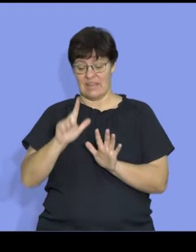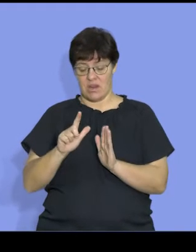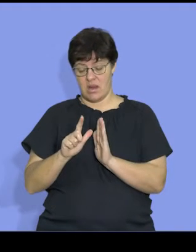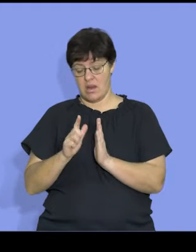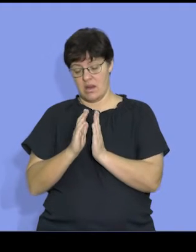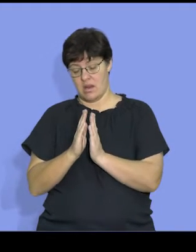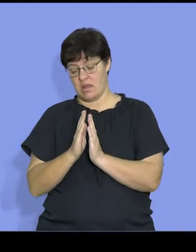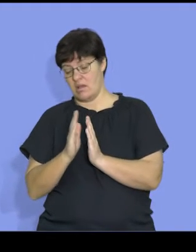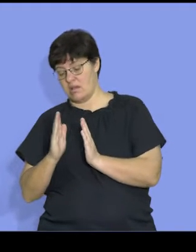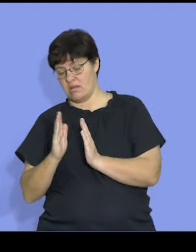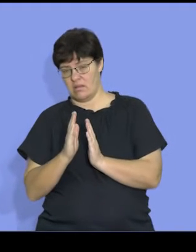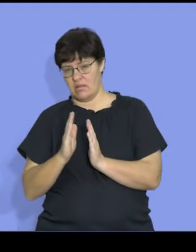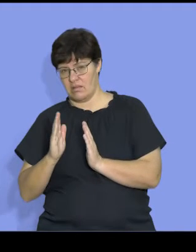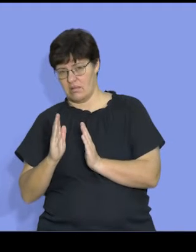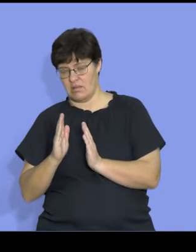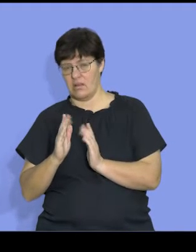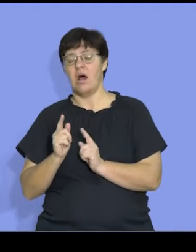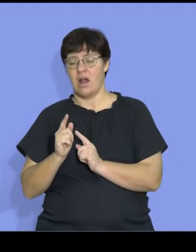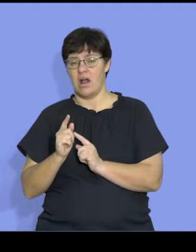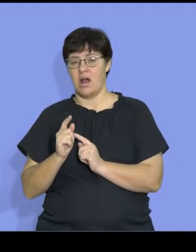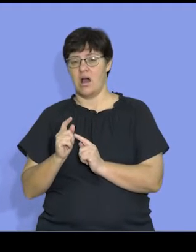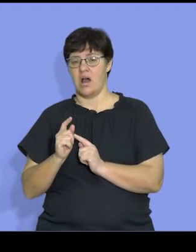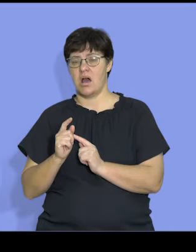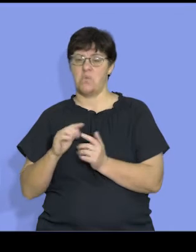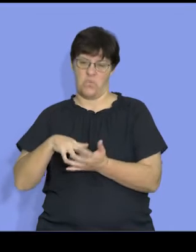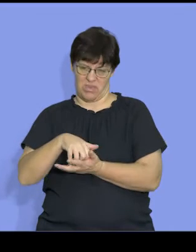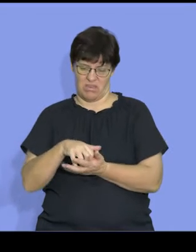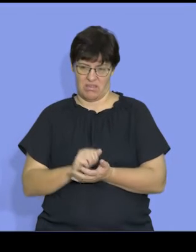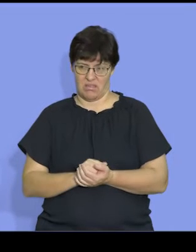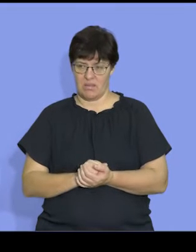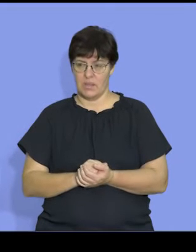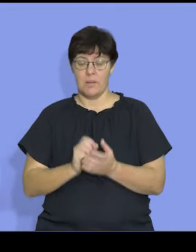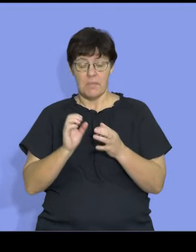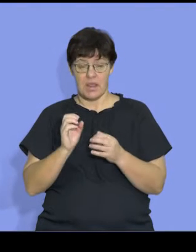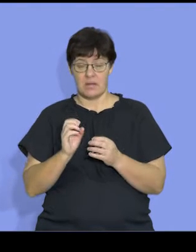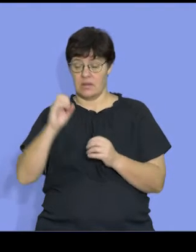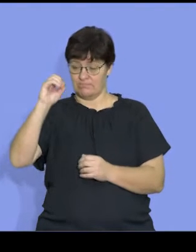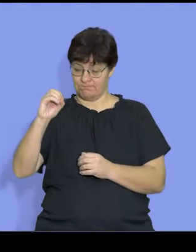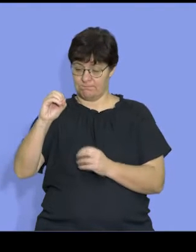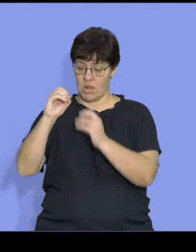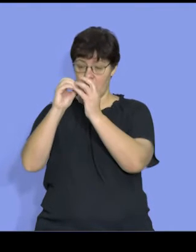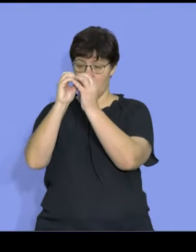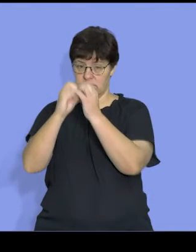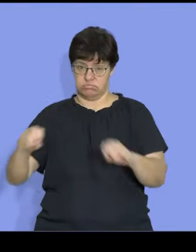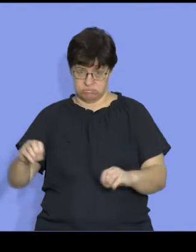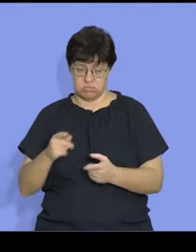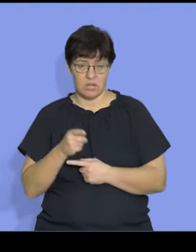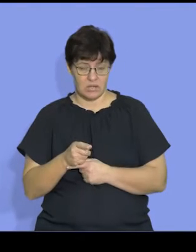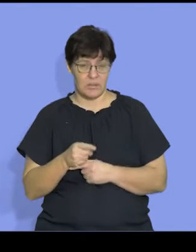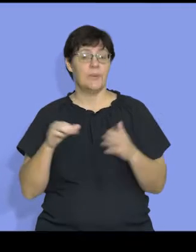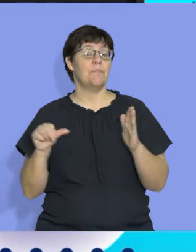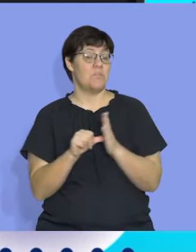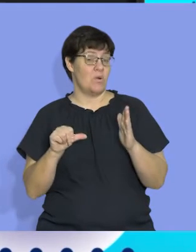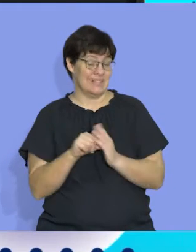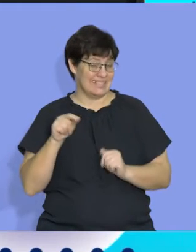weak base. Right. This is per the pH scale. And then the extent of dissociation. Okay. Now this brings us to another very important